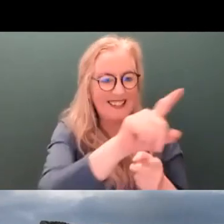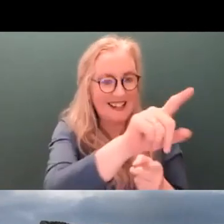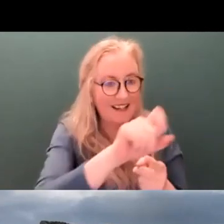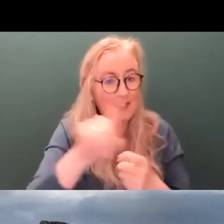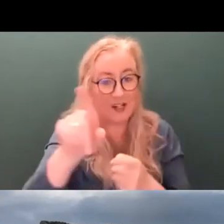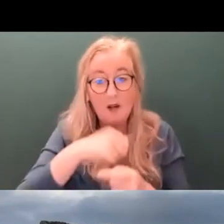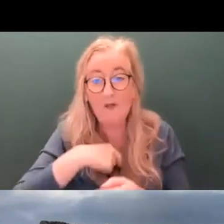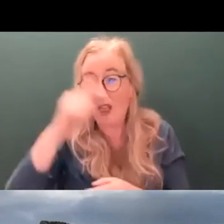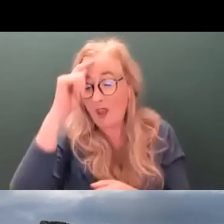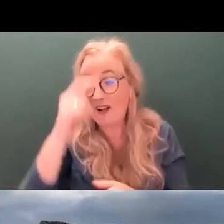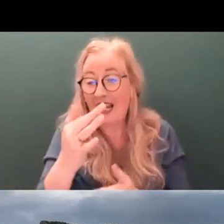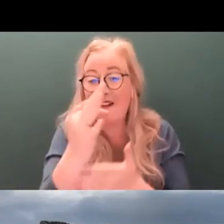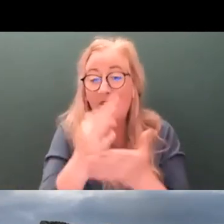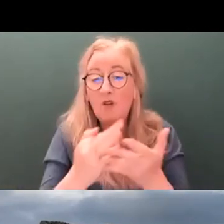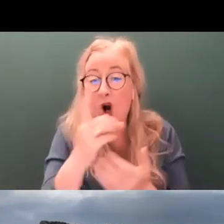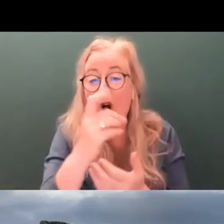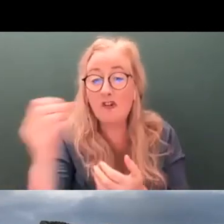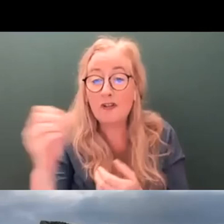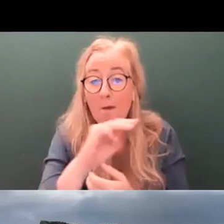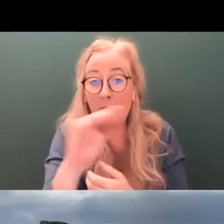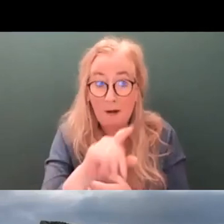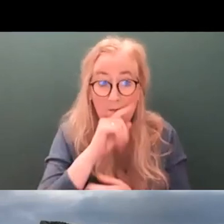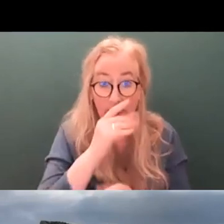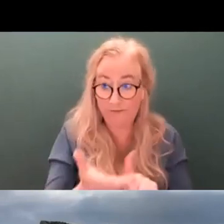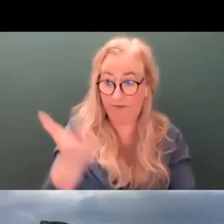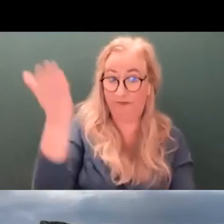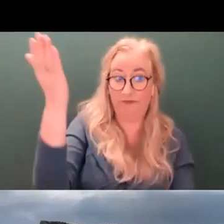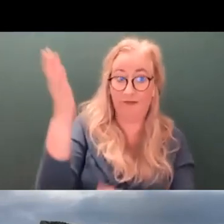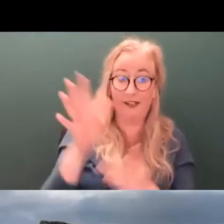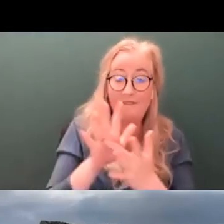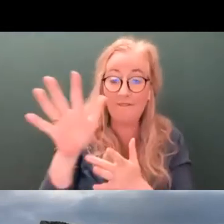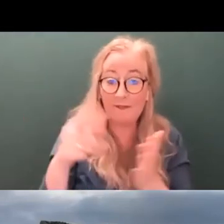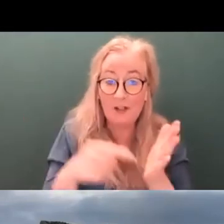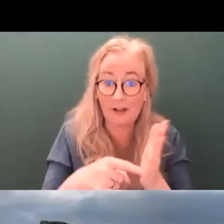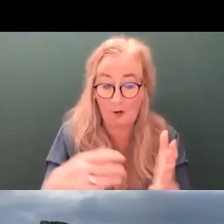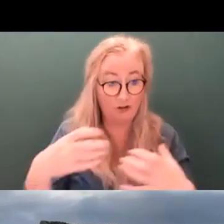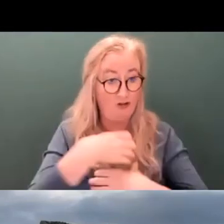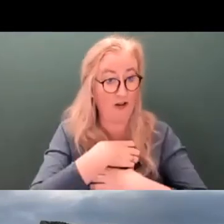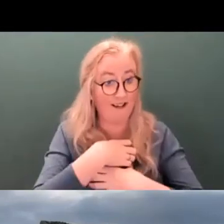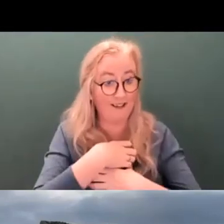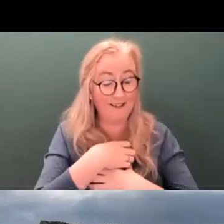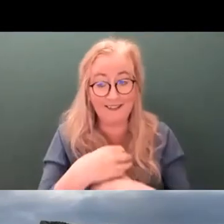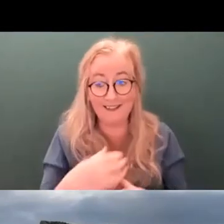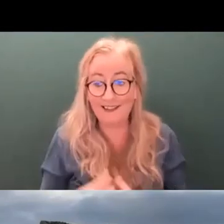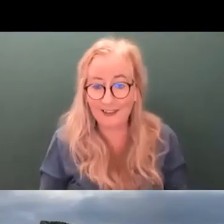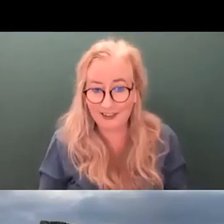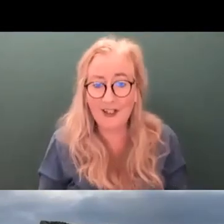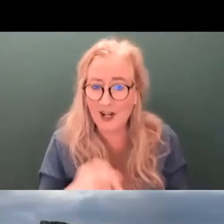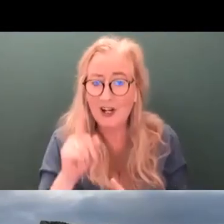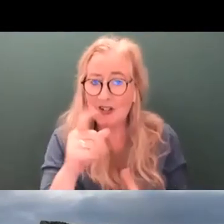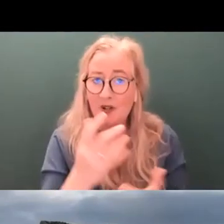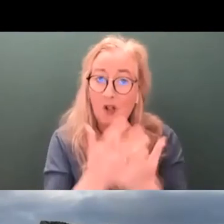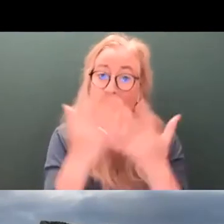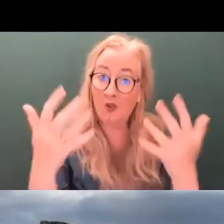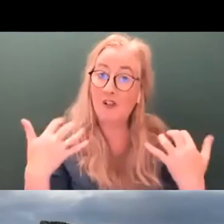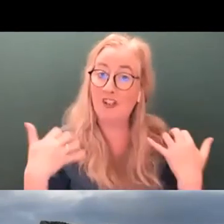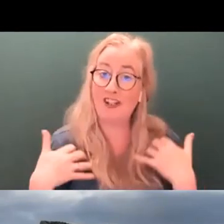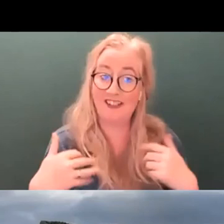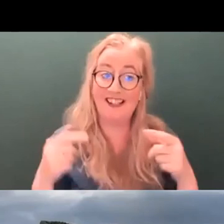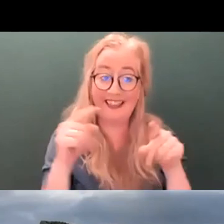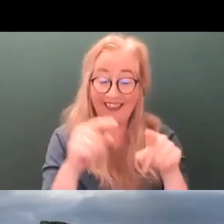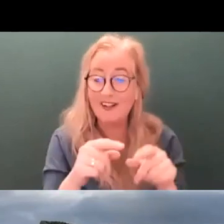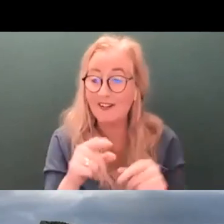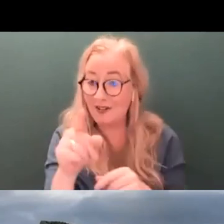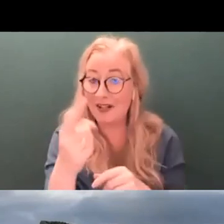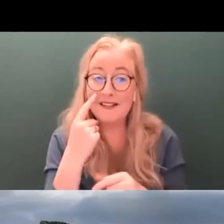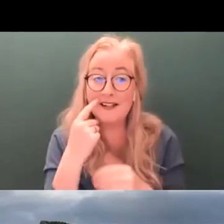maybe a couple of hundred people might watch, but it went out, went up to 15,000. We were shocked, but there is just huge interest. Well, you see what's happened